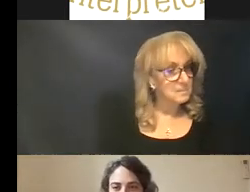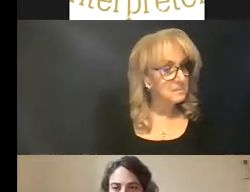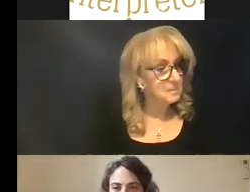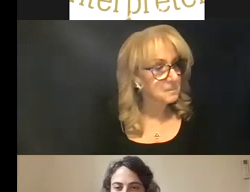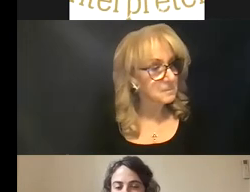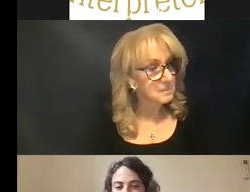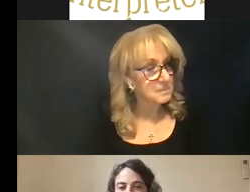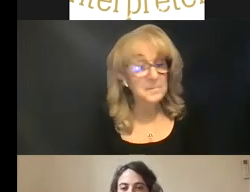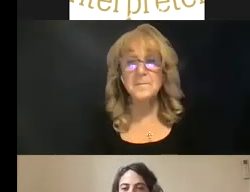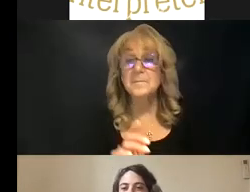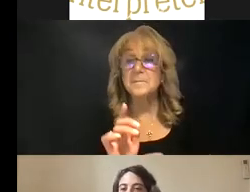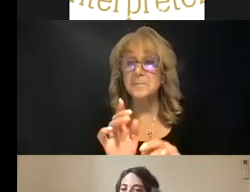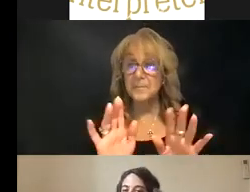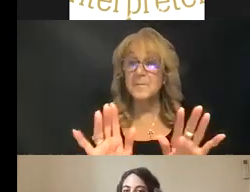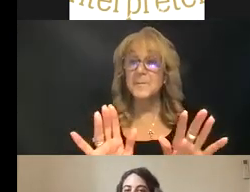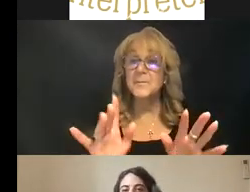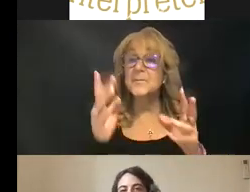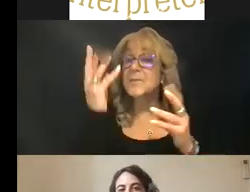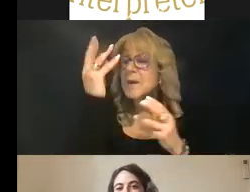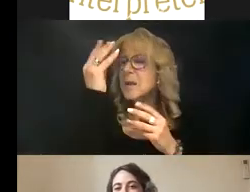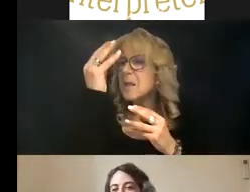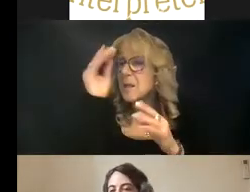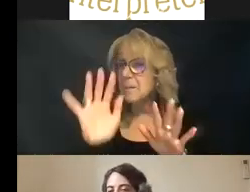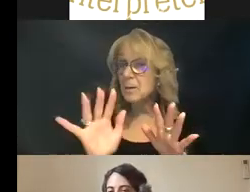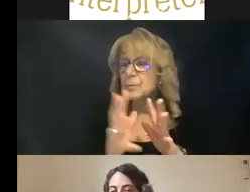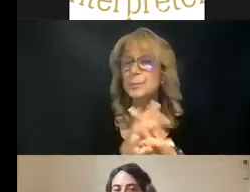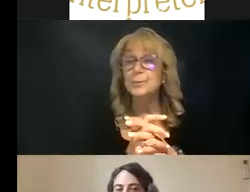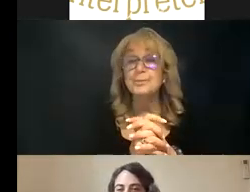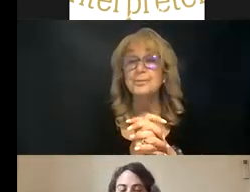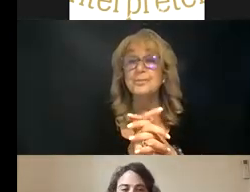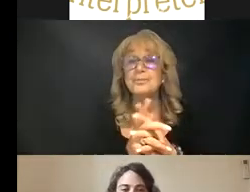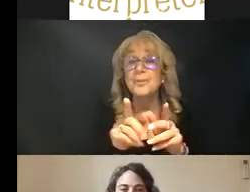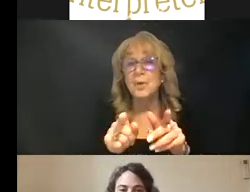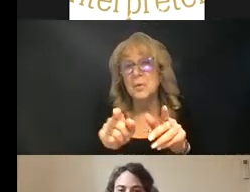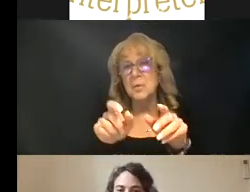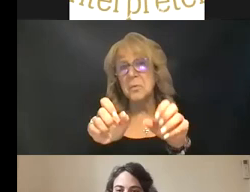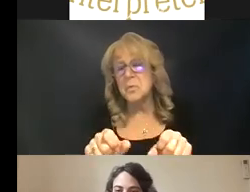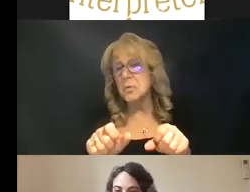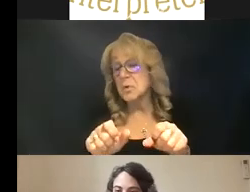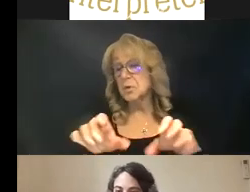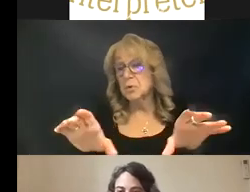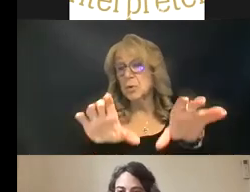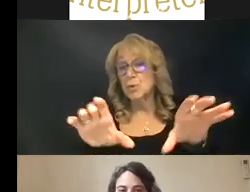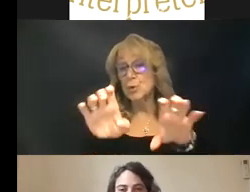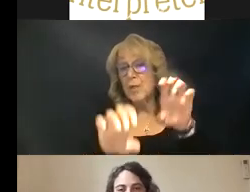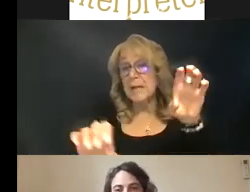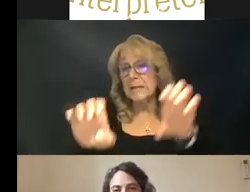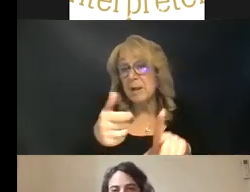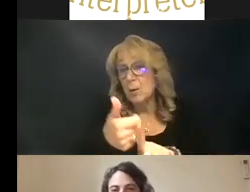So everyone has some time to think about it. You can even start the experiments if you've already done answering the